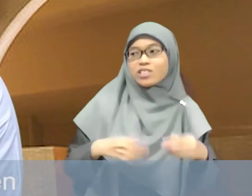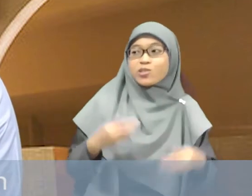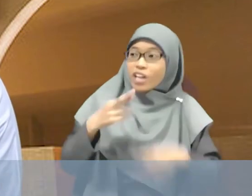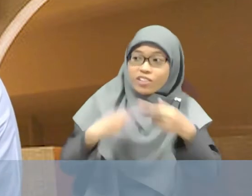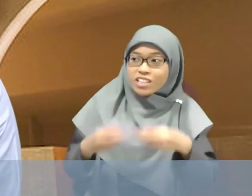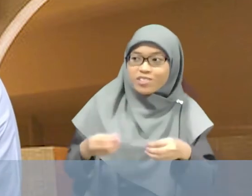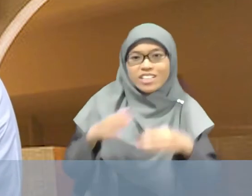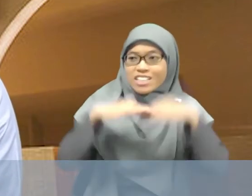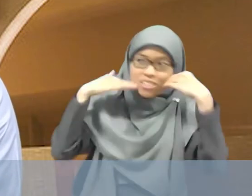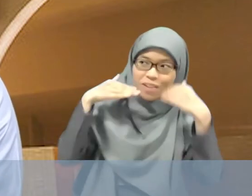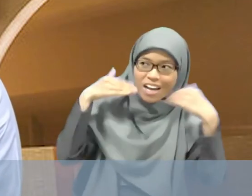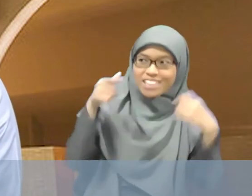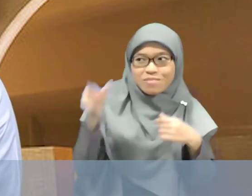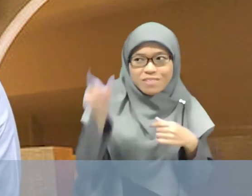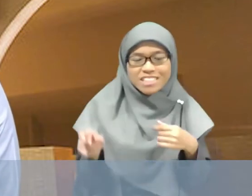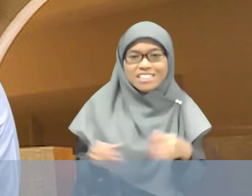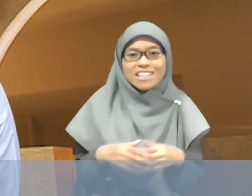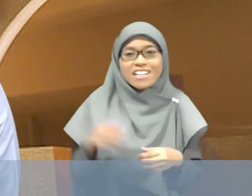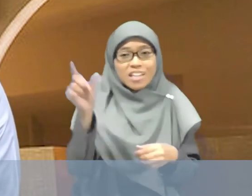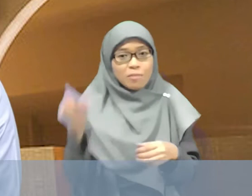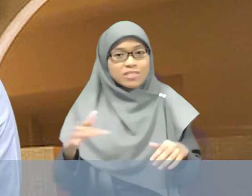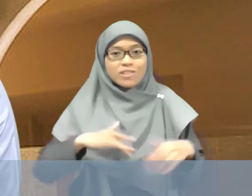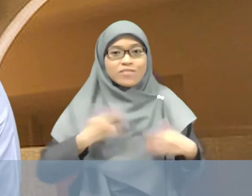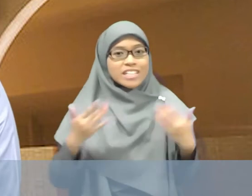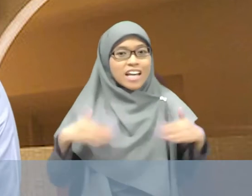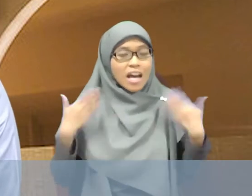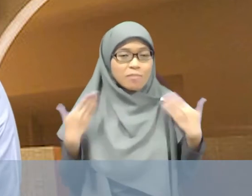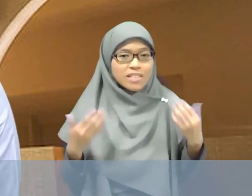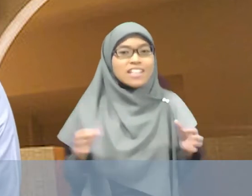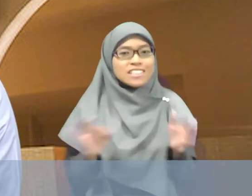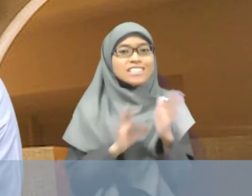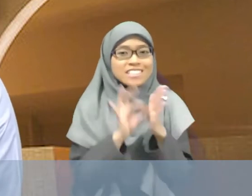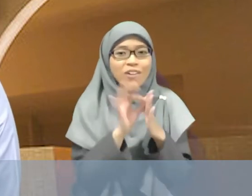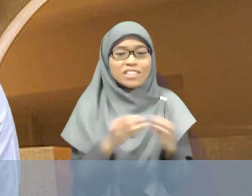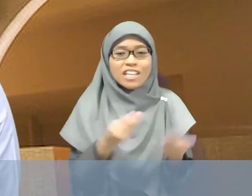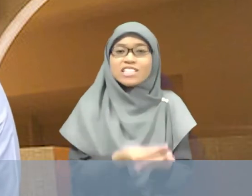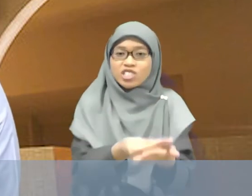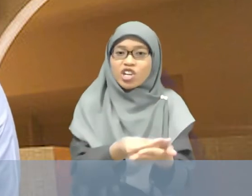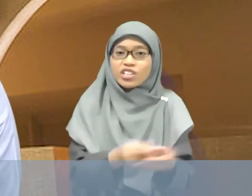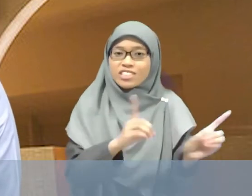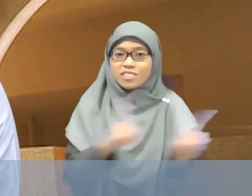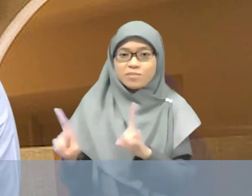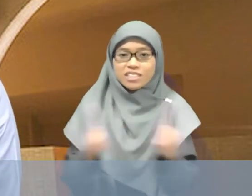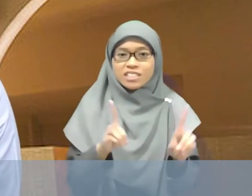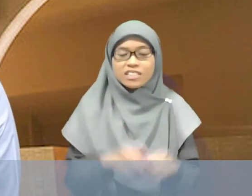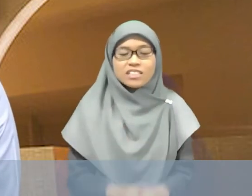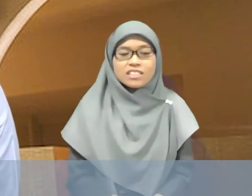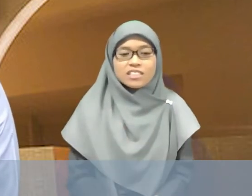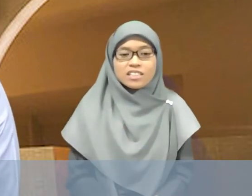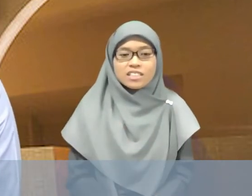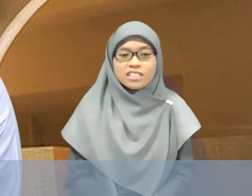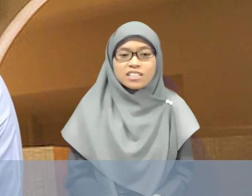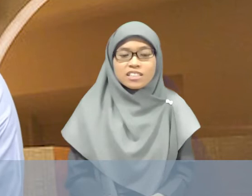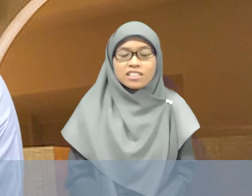in return, you can just smile at them and they will feel happy, and that is also considered a charitable deed. So